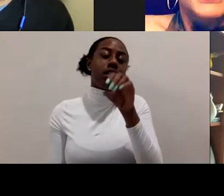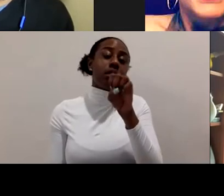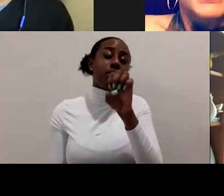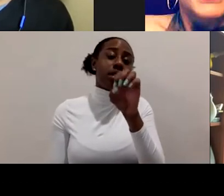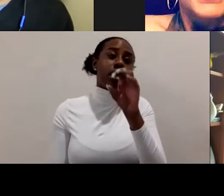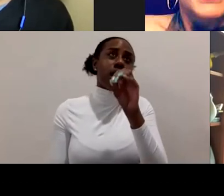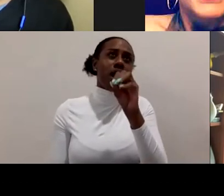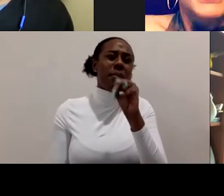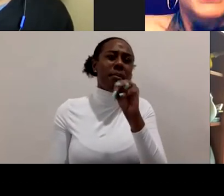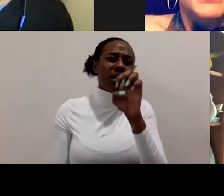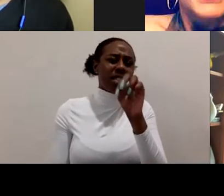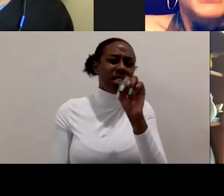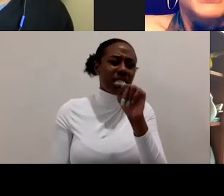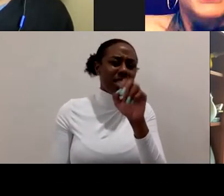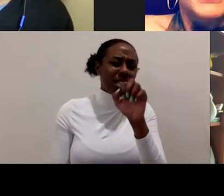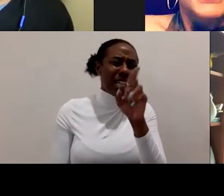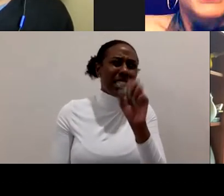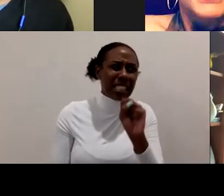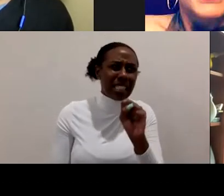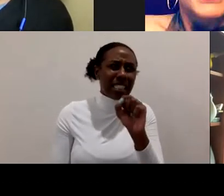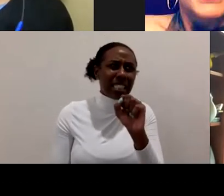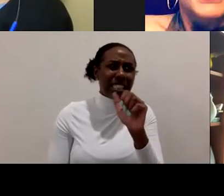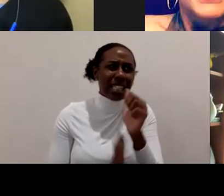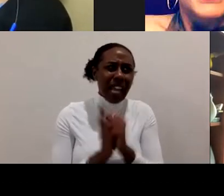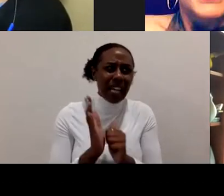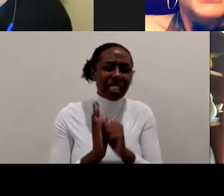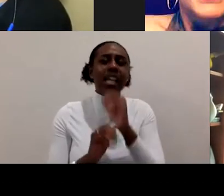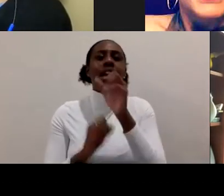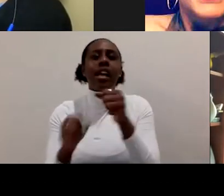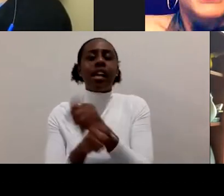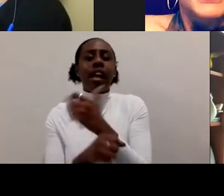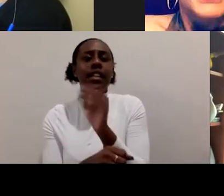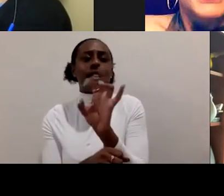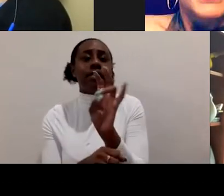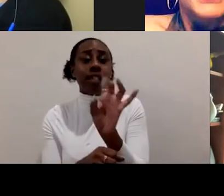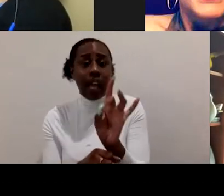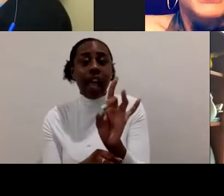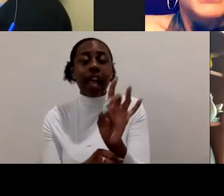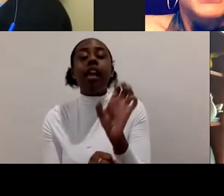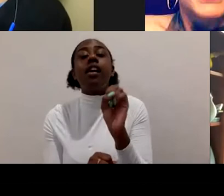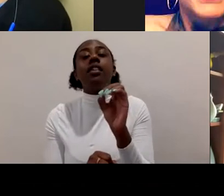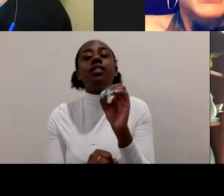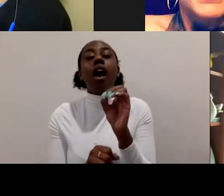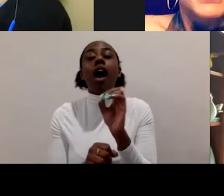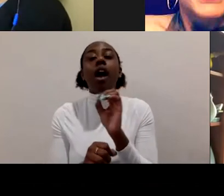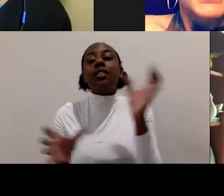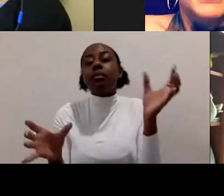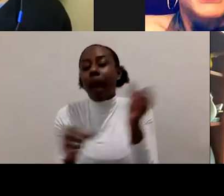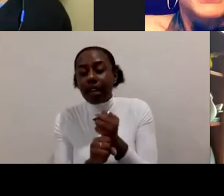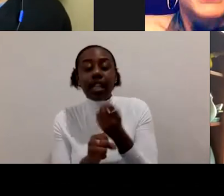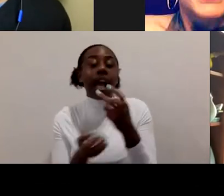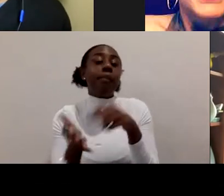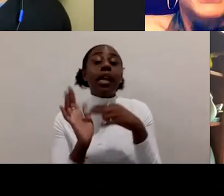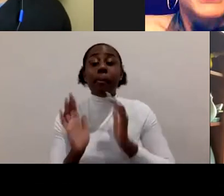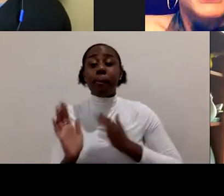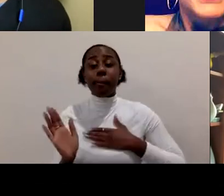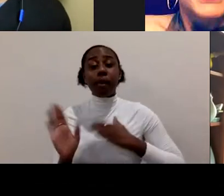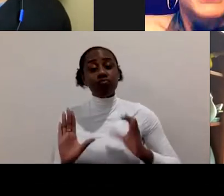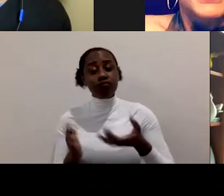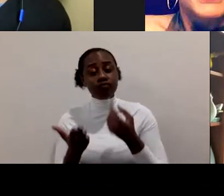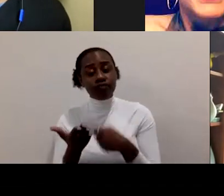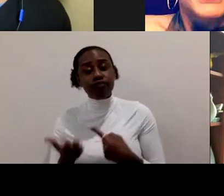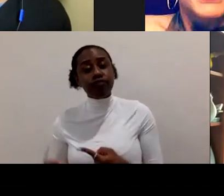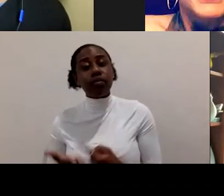Comitatus Act of 1878. So it was basically, I mean, in our group, we talked about how